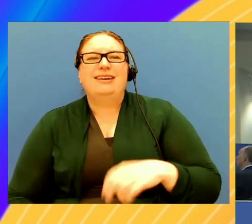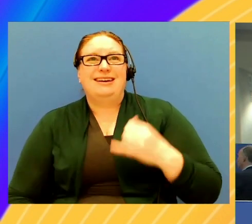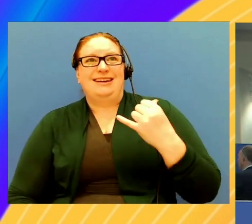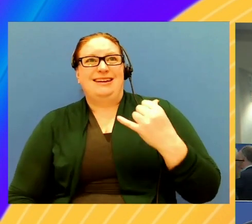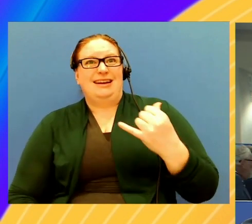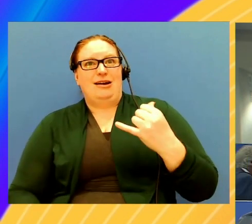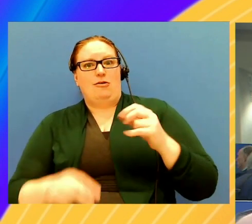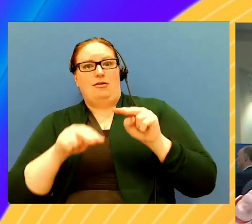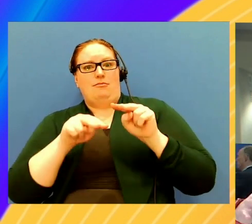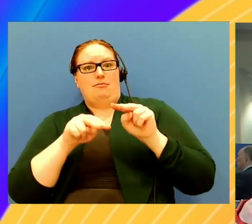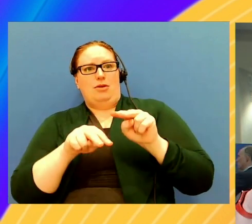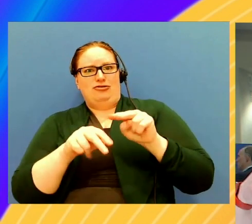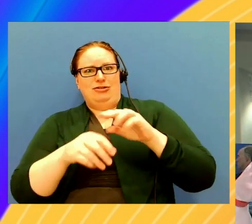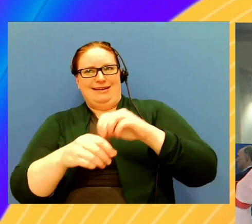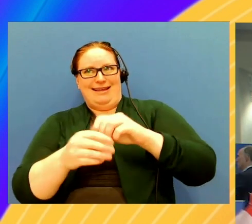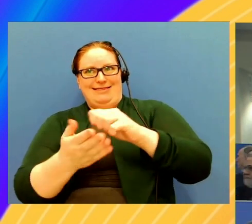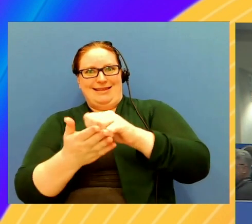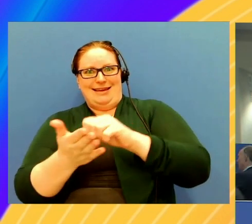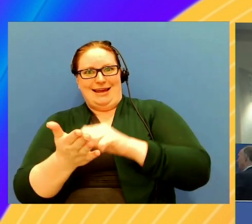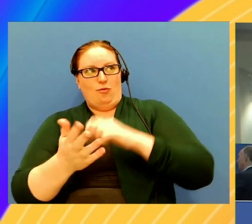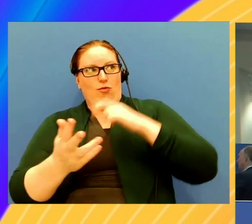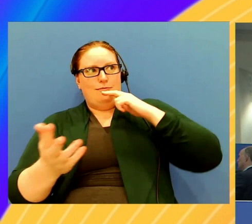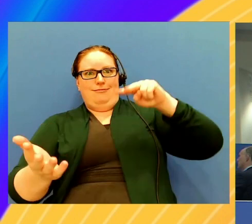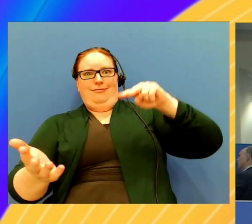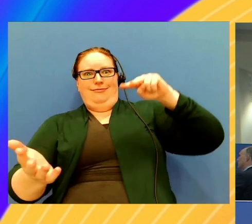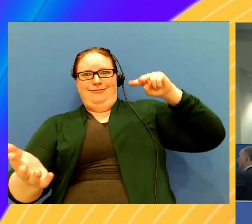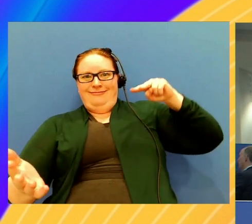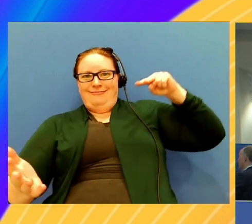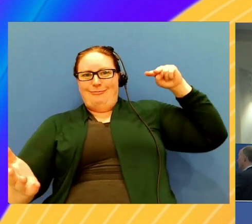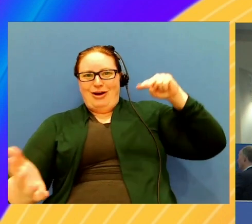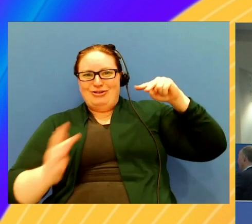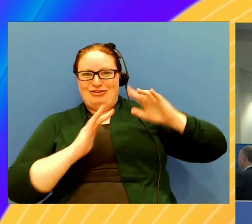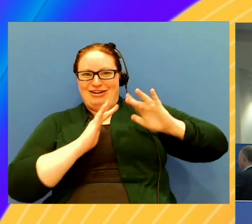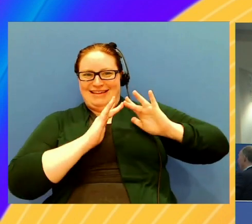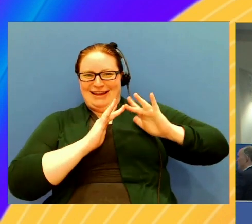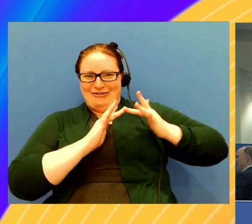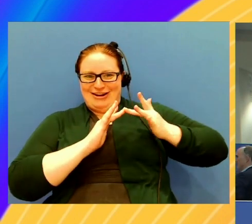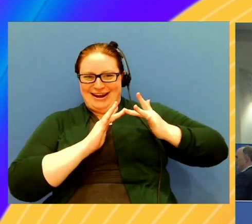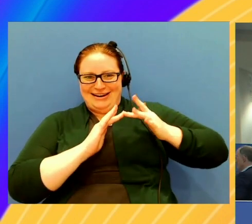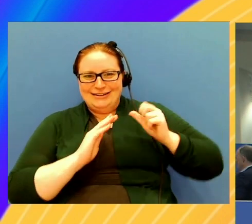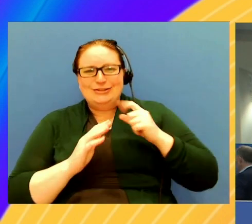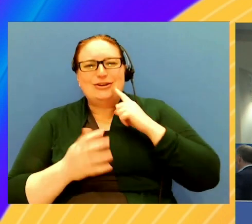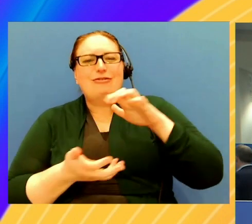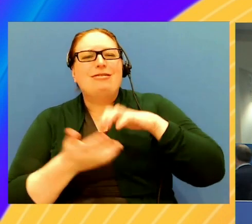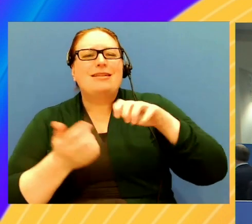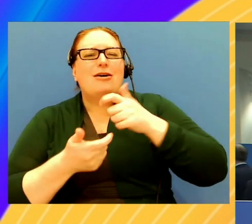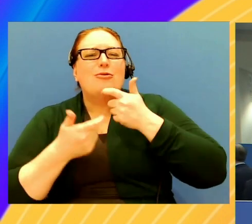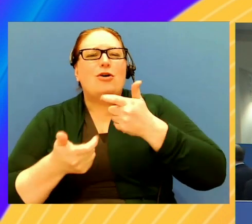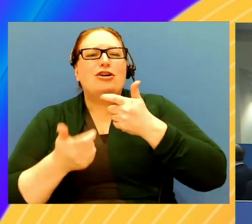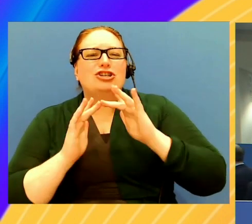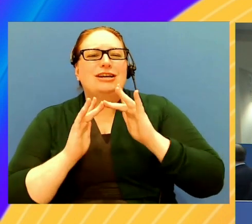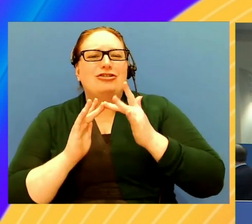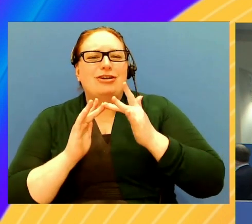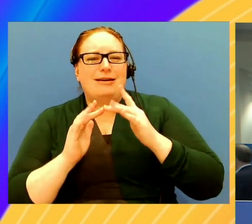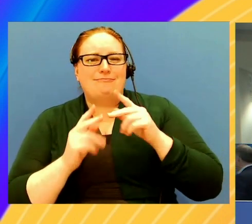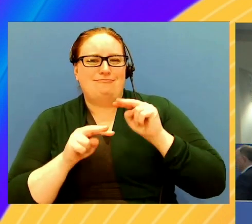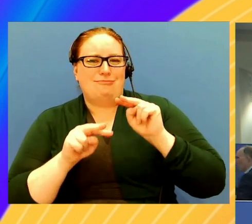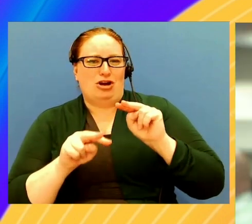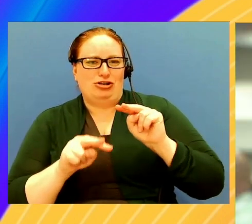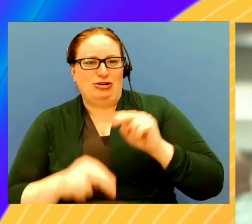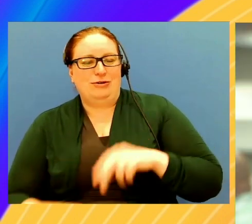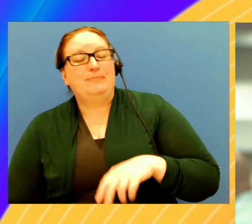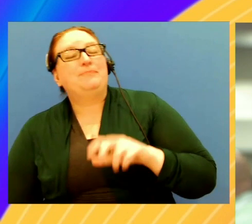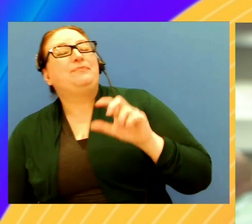in the account. We're monitoring the internet. So can you tell us a little bit about CloudWatch Internet Monitor? Sure. CloudWatch Internet